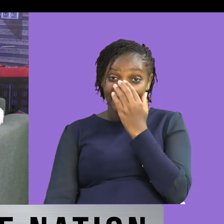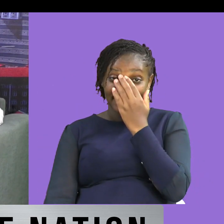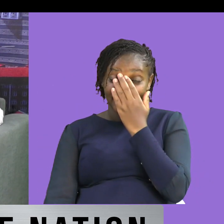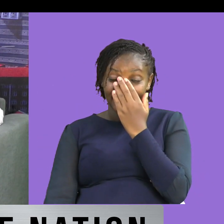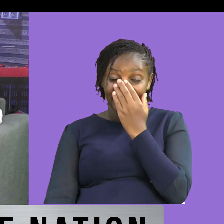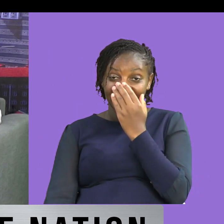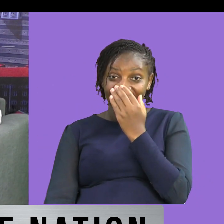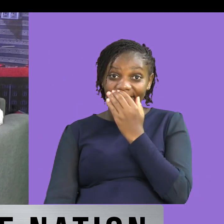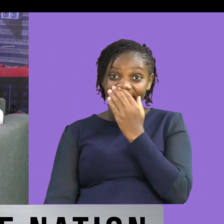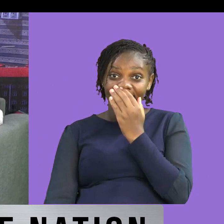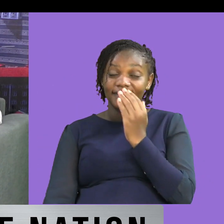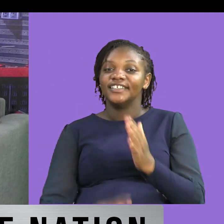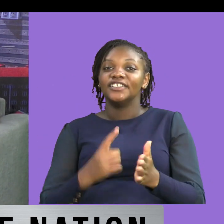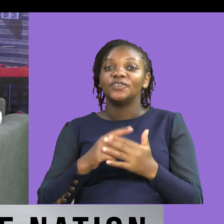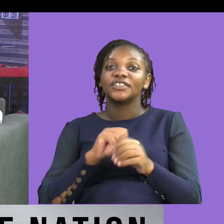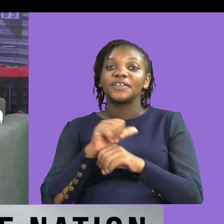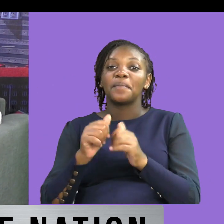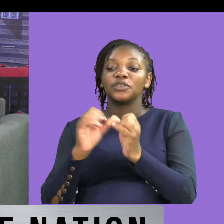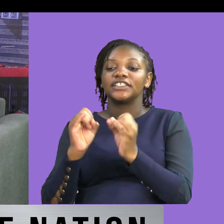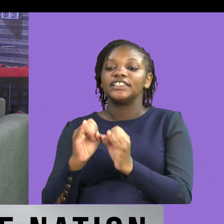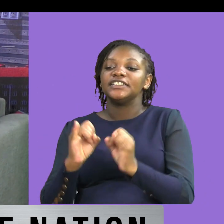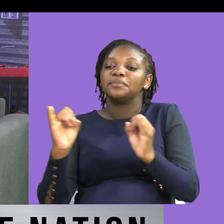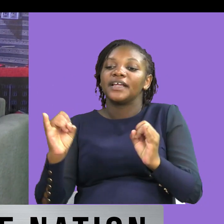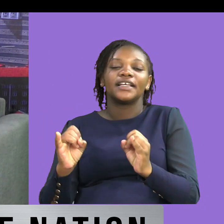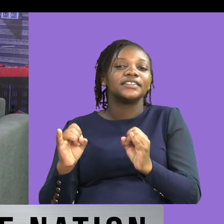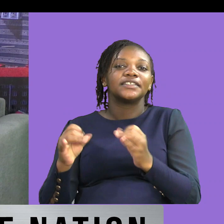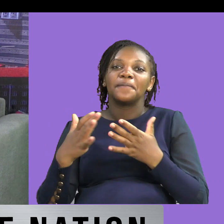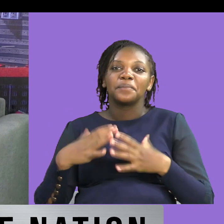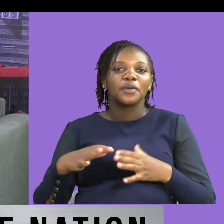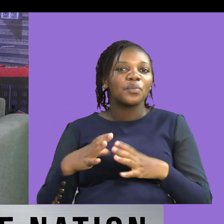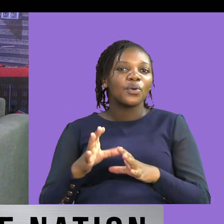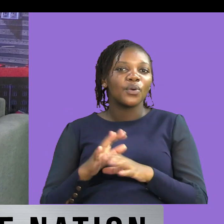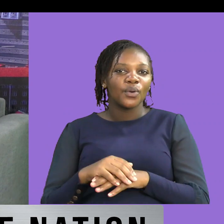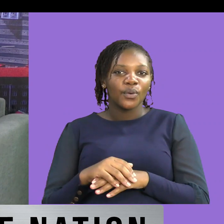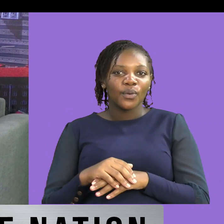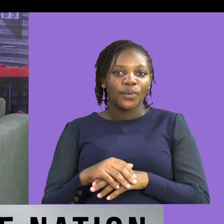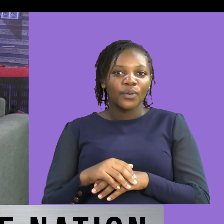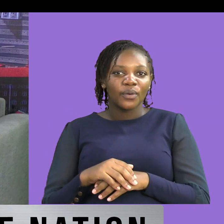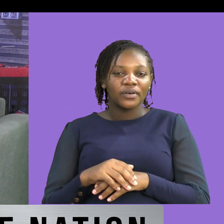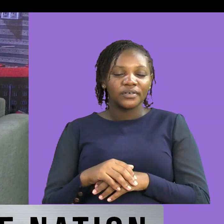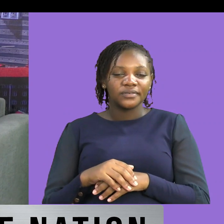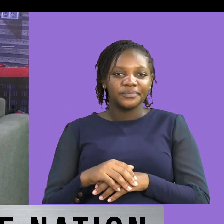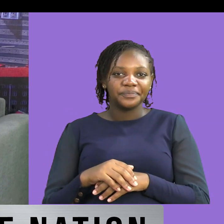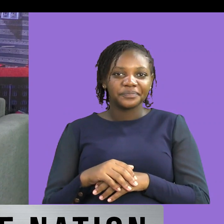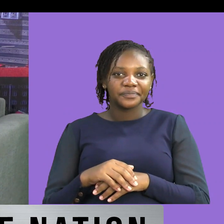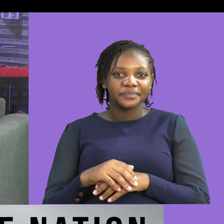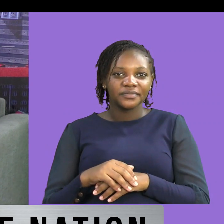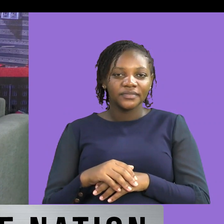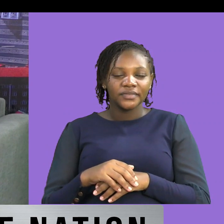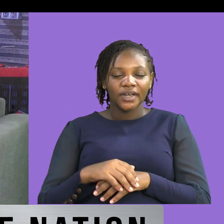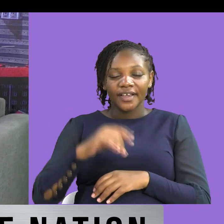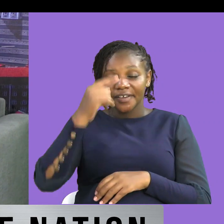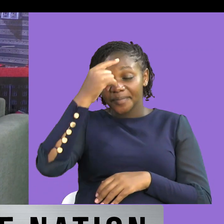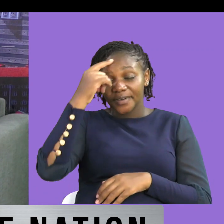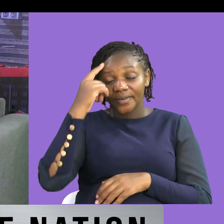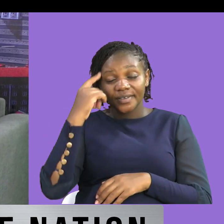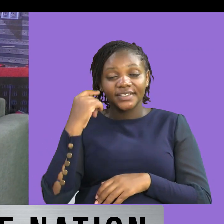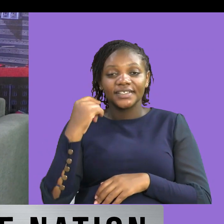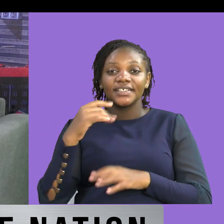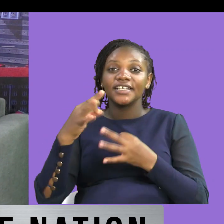And where are you putting independent candidates? Because we are Of course, you're beyond bigger others. than we were. If you